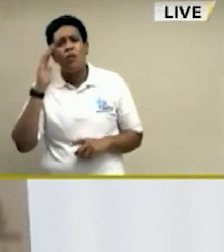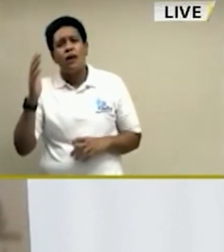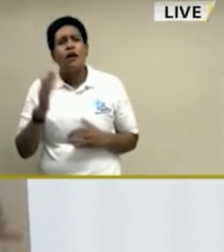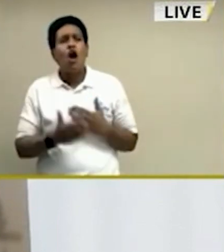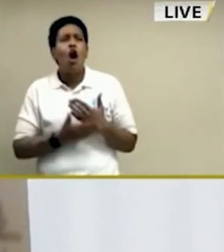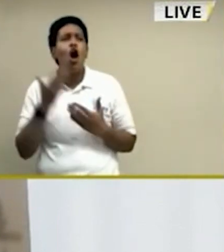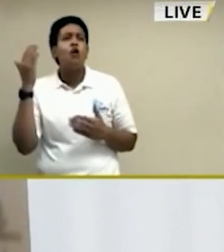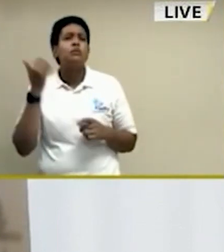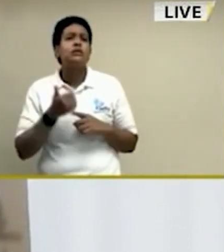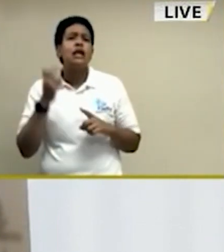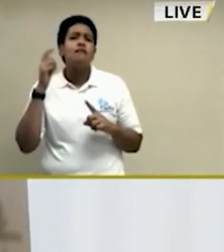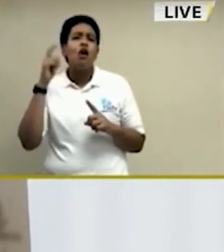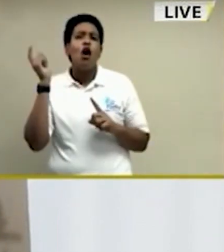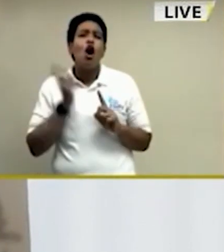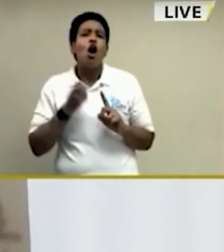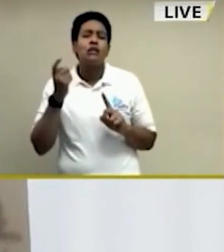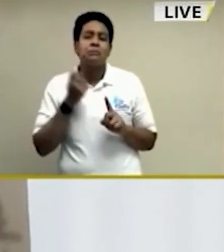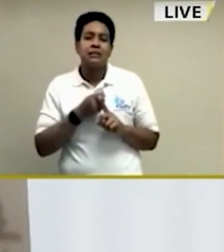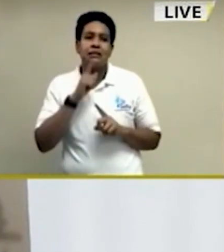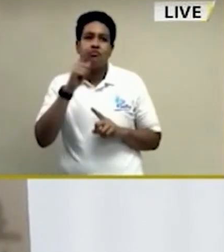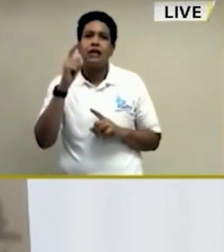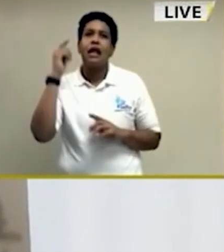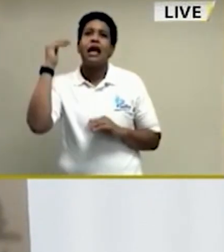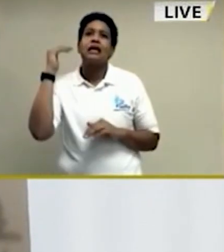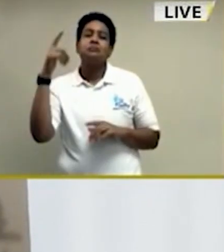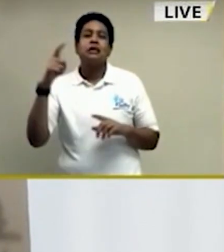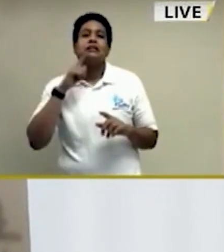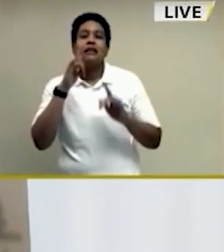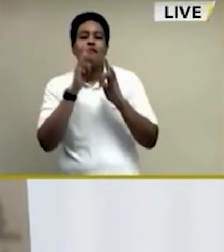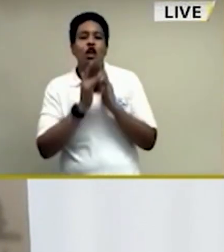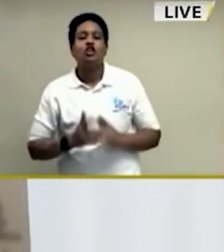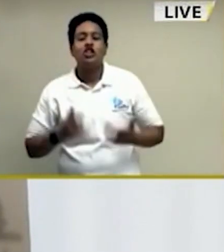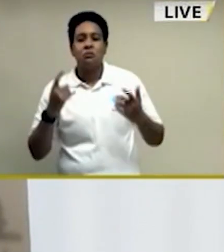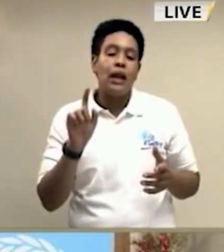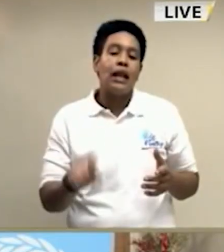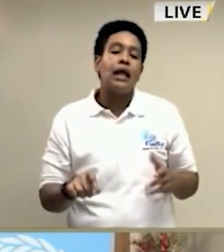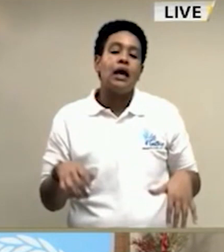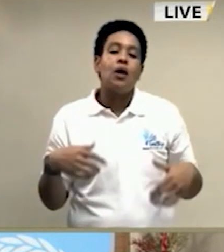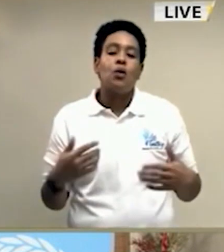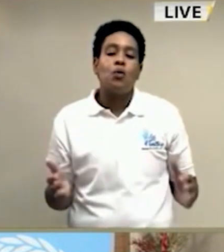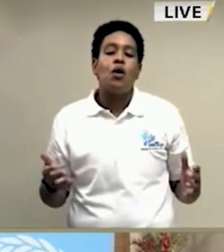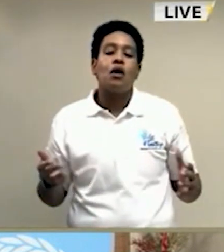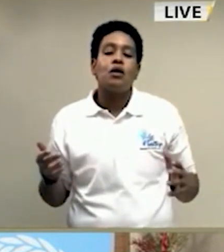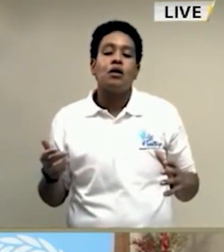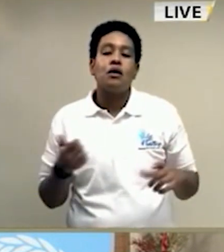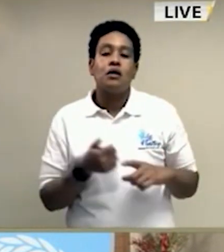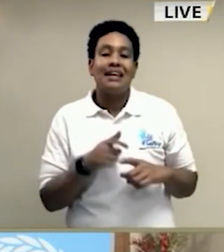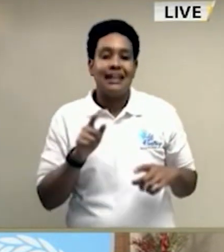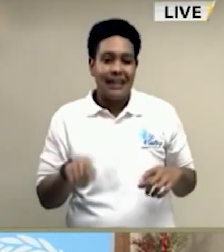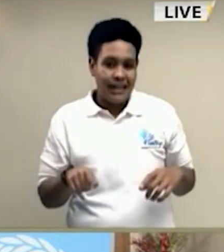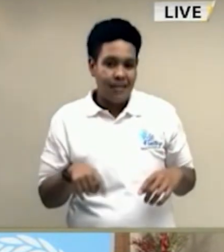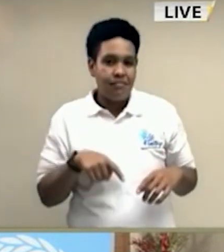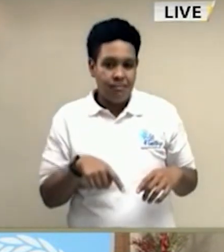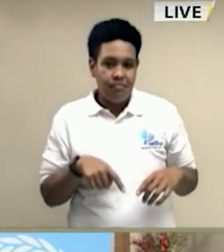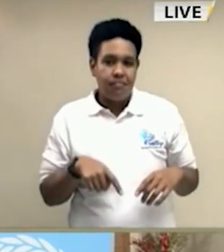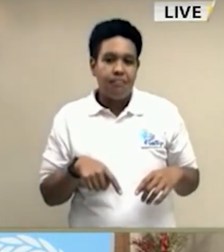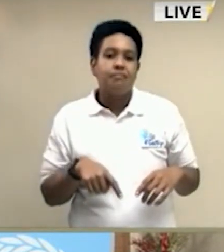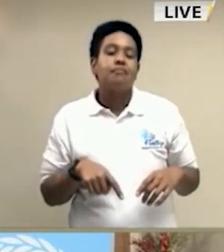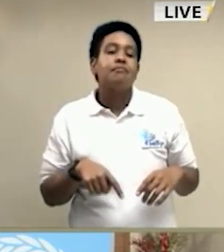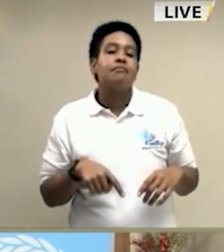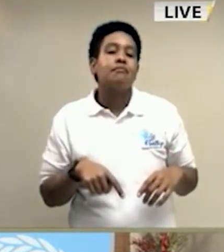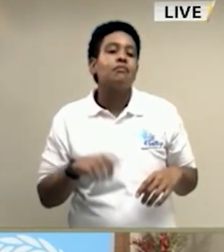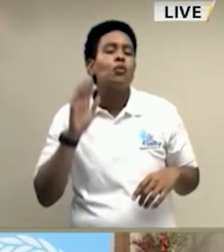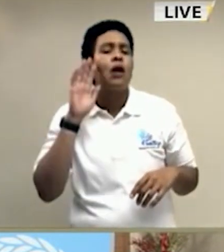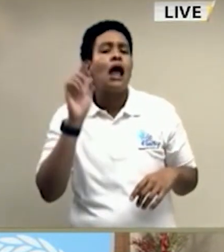almost automatically expect. Dr. Tufton noted, however, that most of these issues will be associated